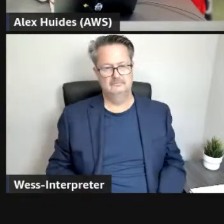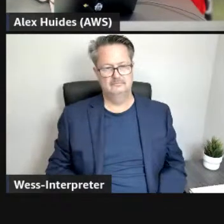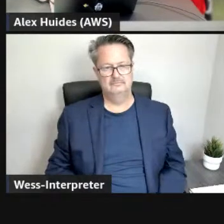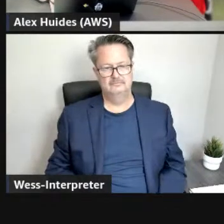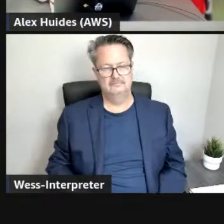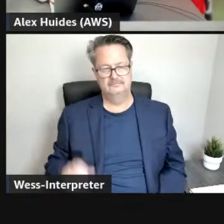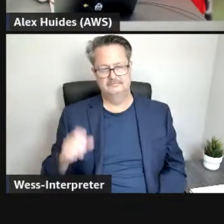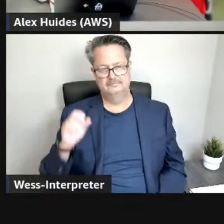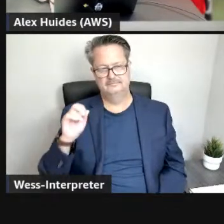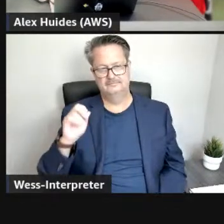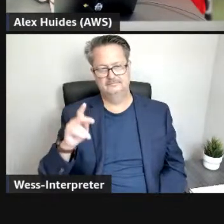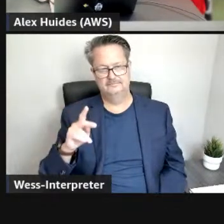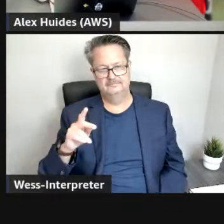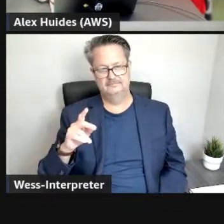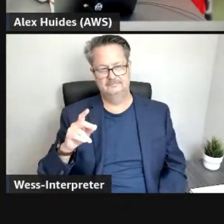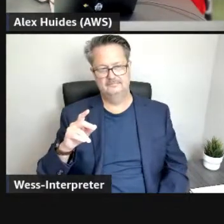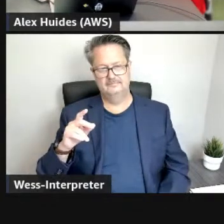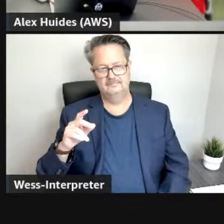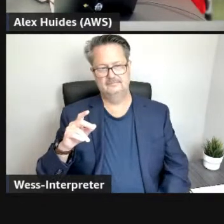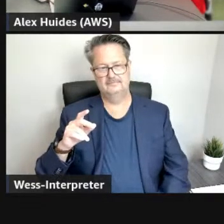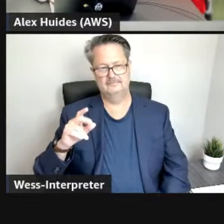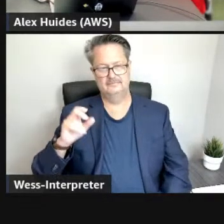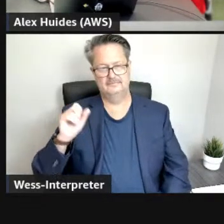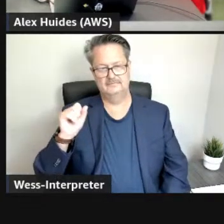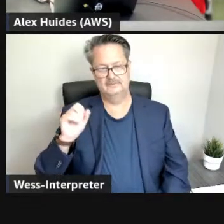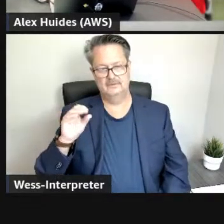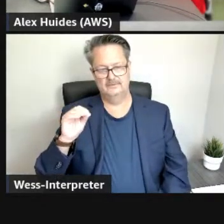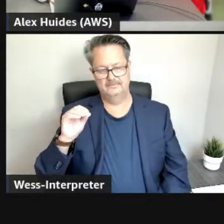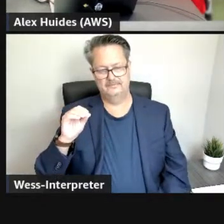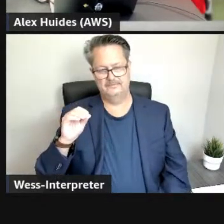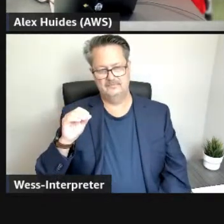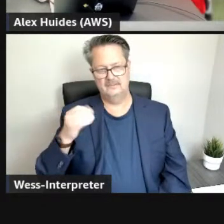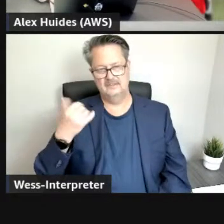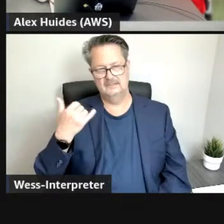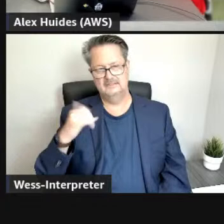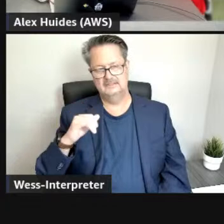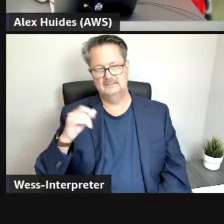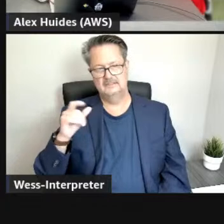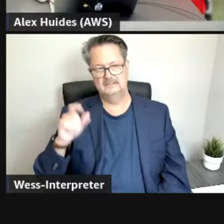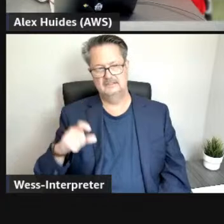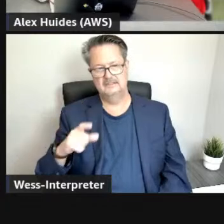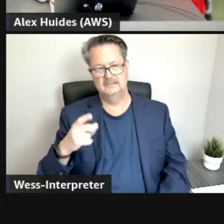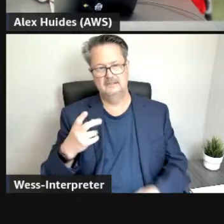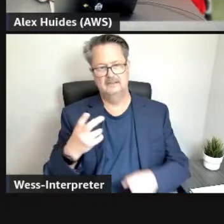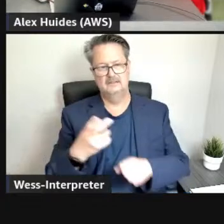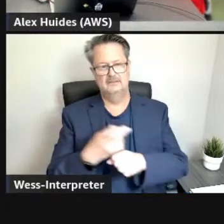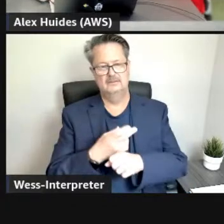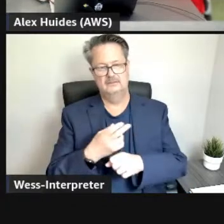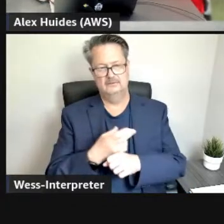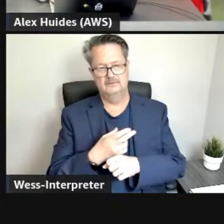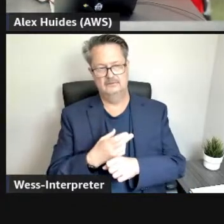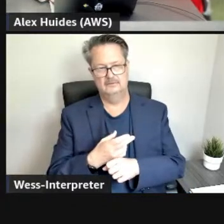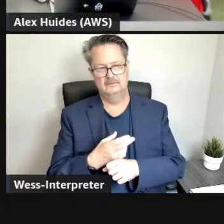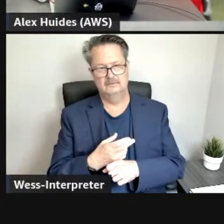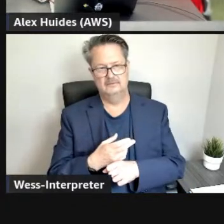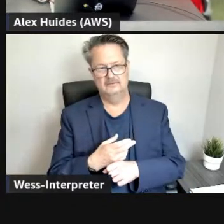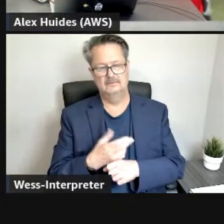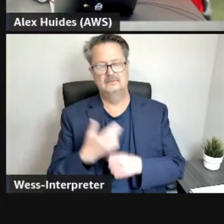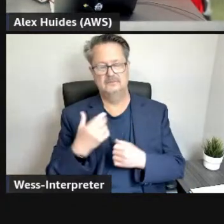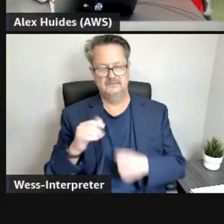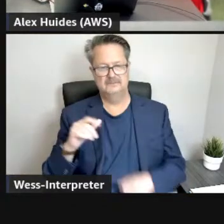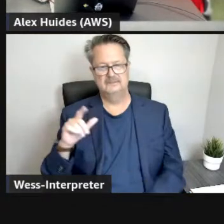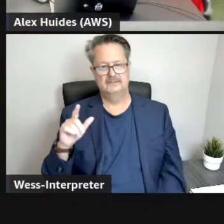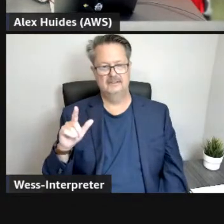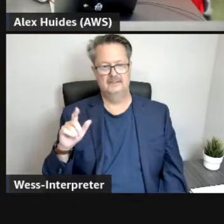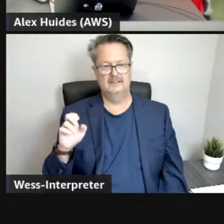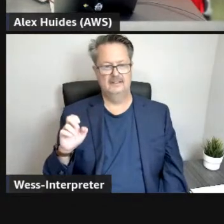Okay, so no, we still need to use the context. We are still in Lattice 2. We are not in Lattice